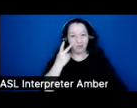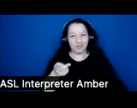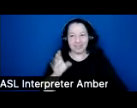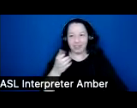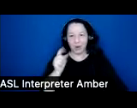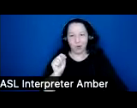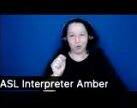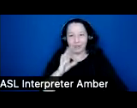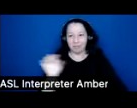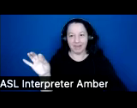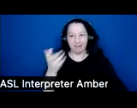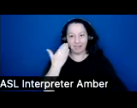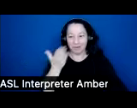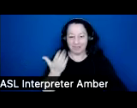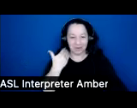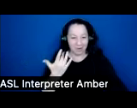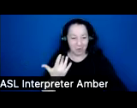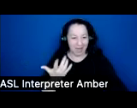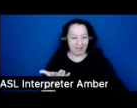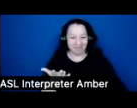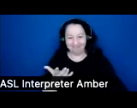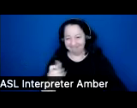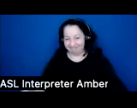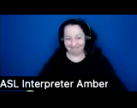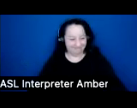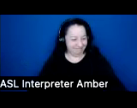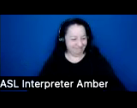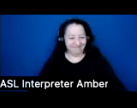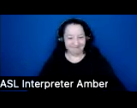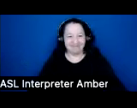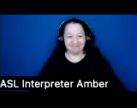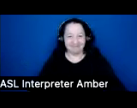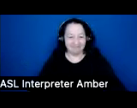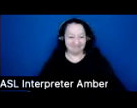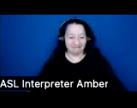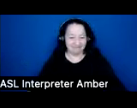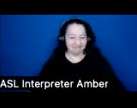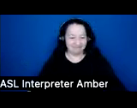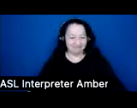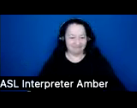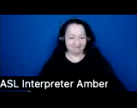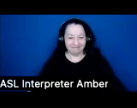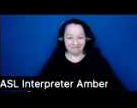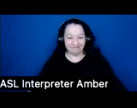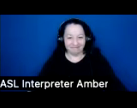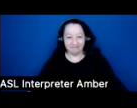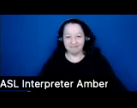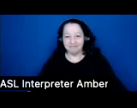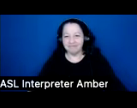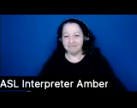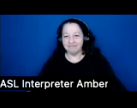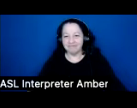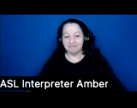I don't even see the co-host on mine for some reason. I don't know why. How strange. I made you a co-host, but let me double check. Let me make